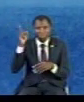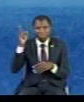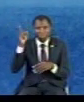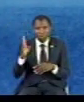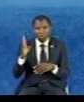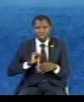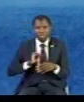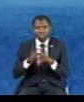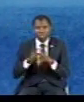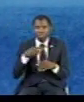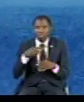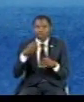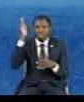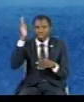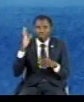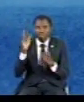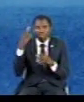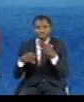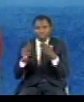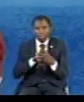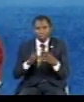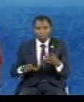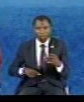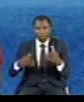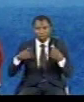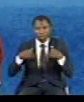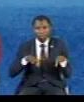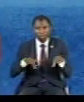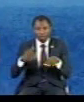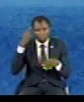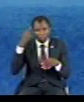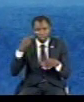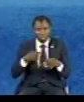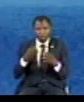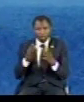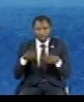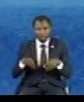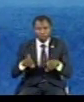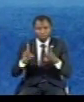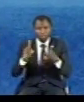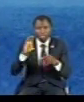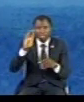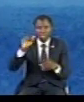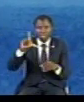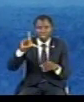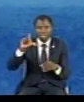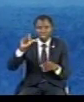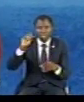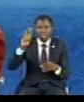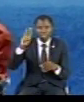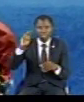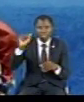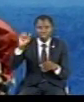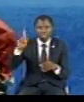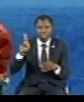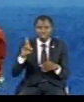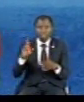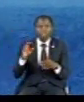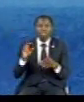me during the Calabar Crusade. I was having ulcer, so